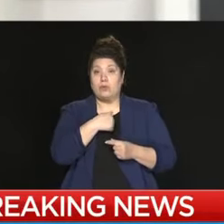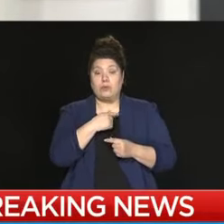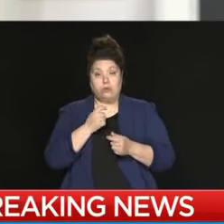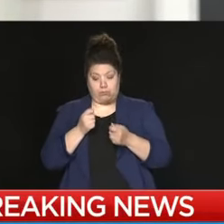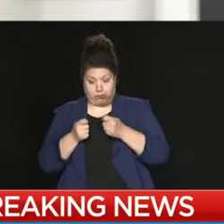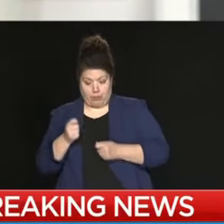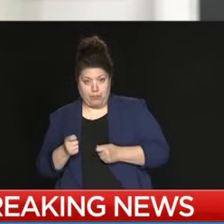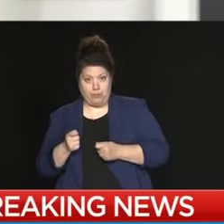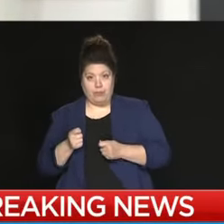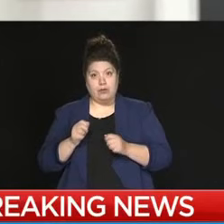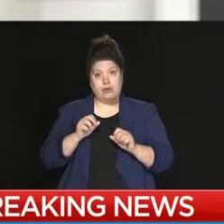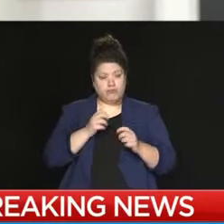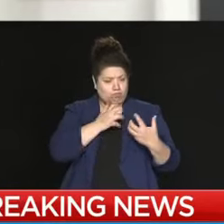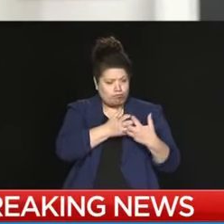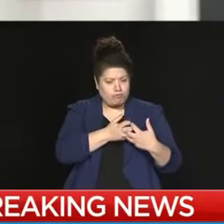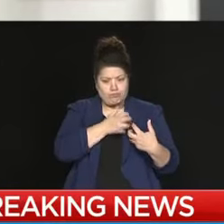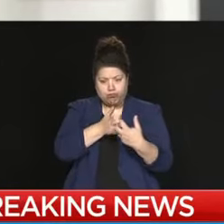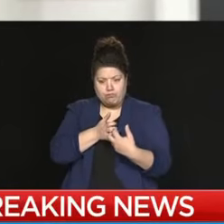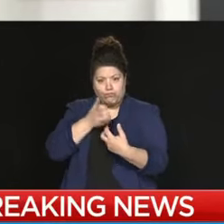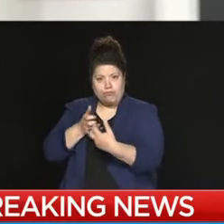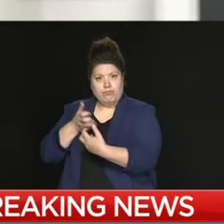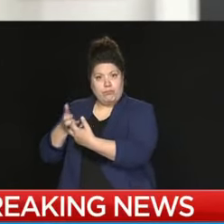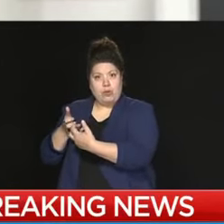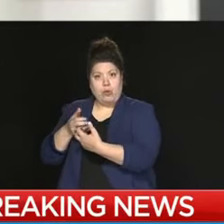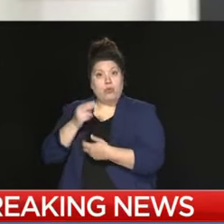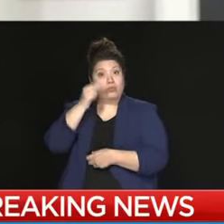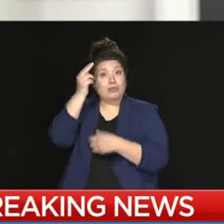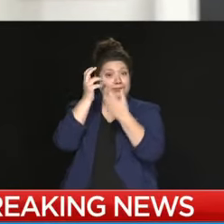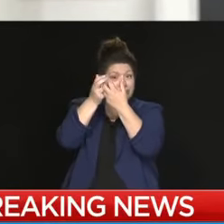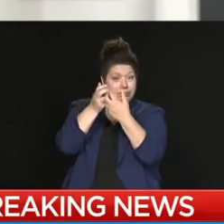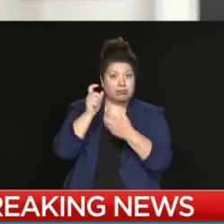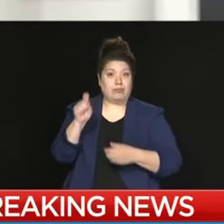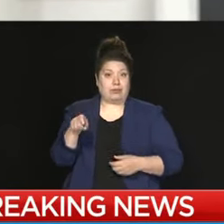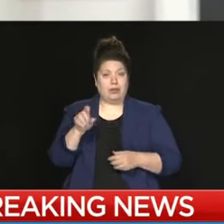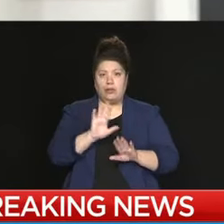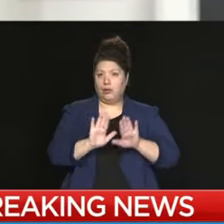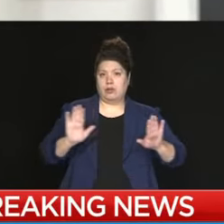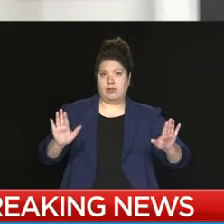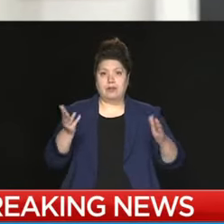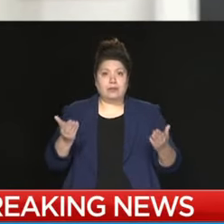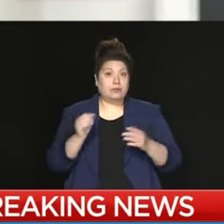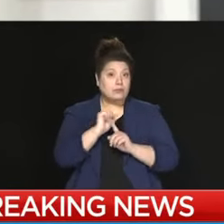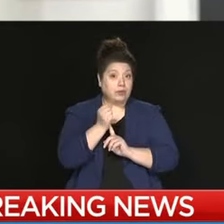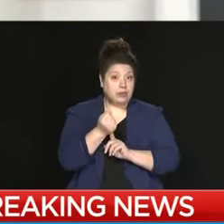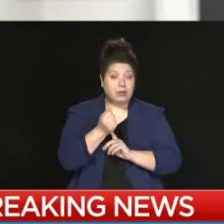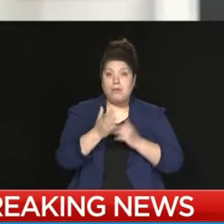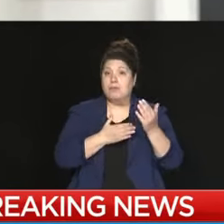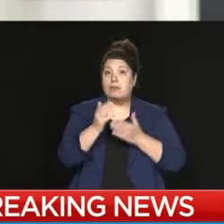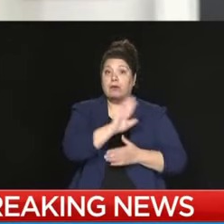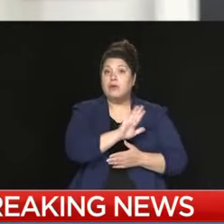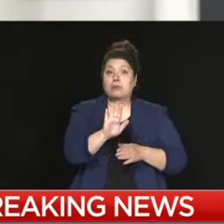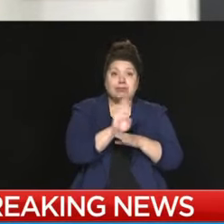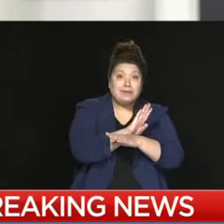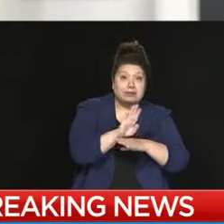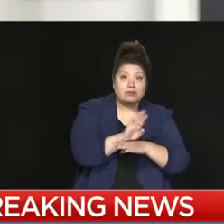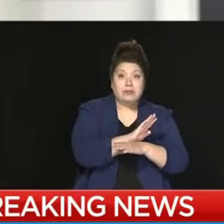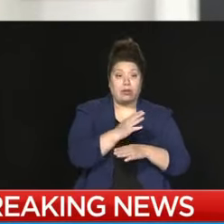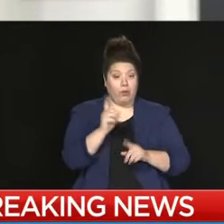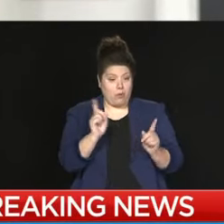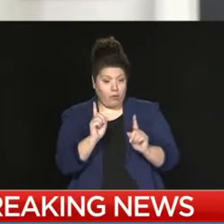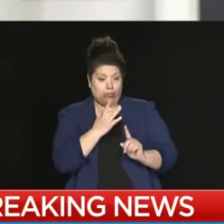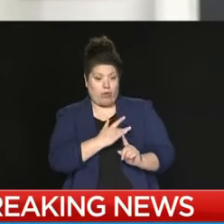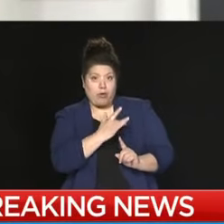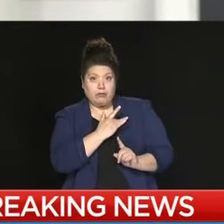province's reality. But reopening the economy, regardless of the province or the territory, has